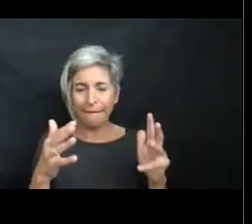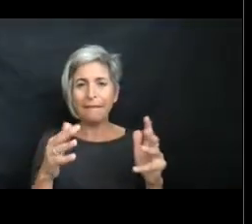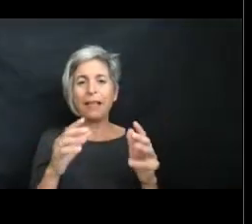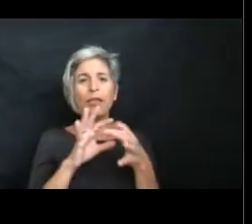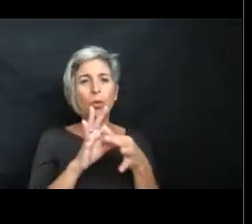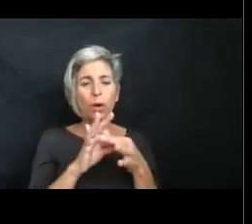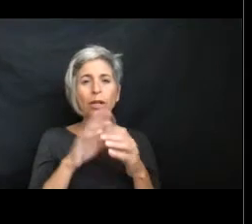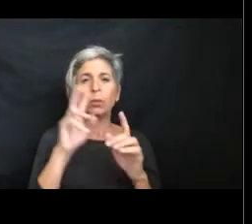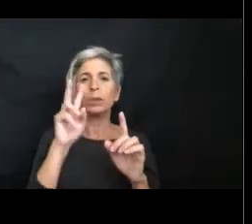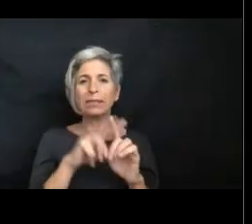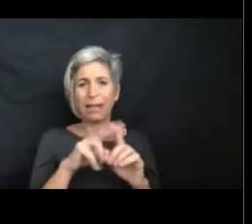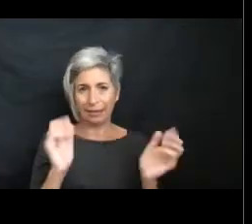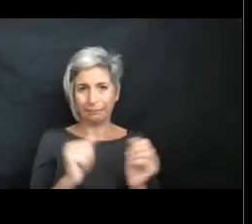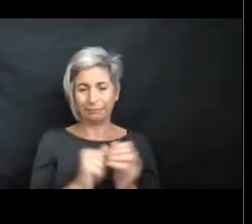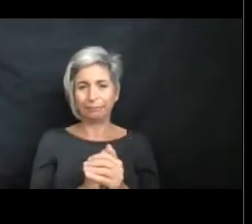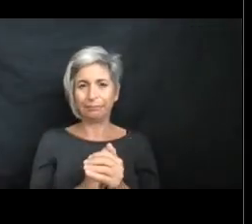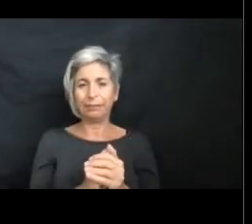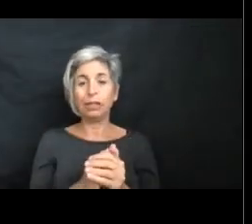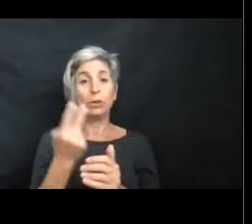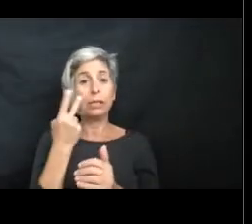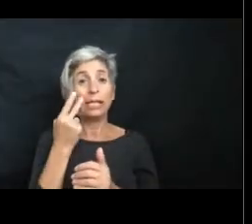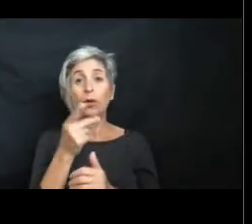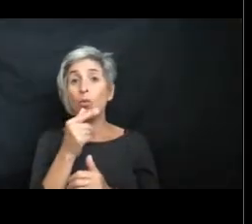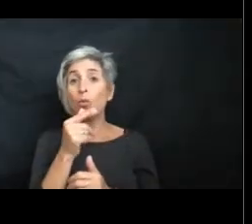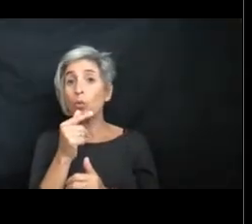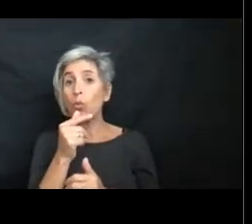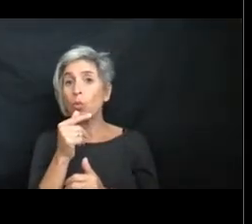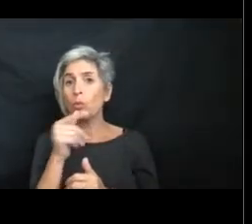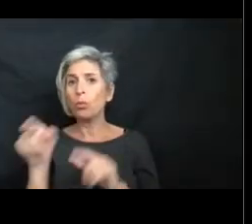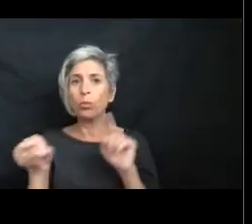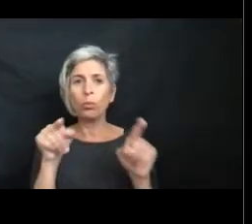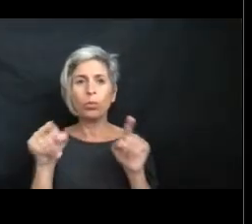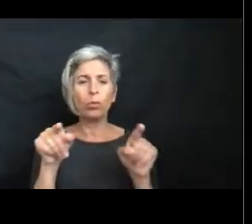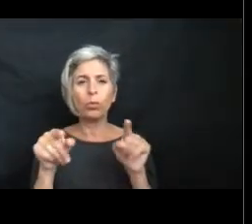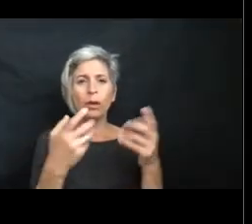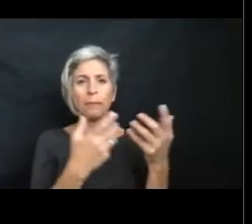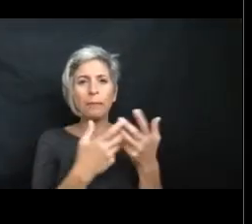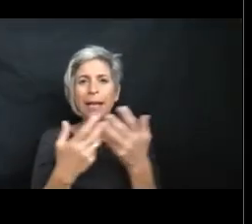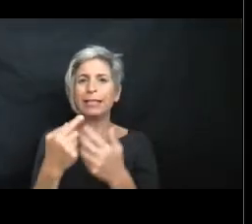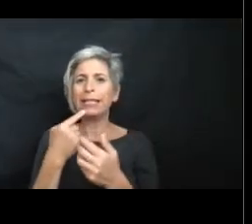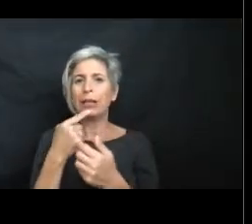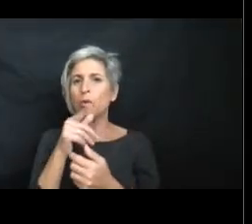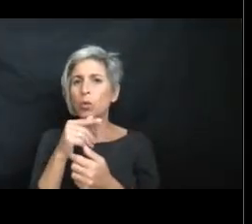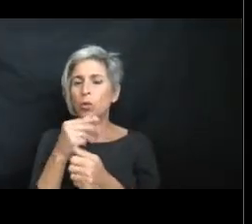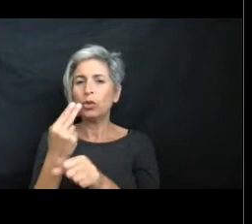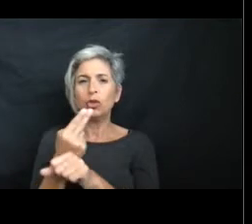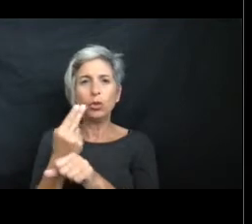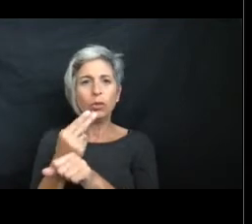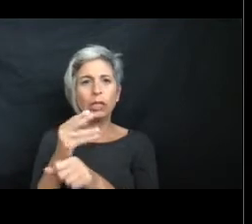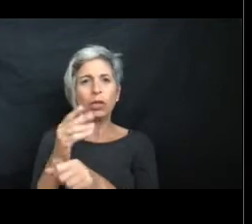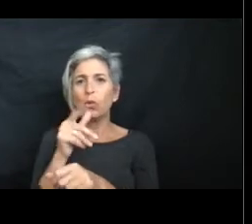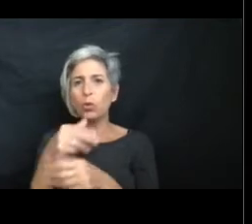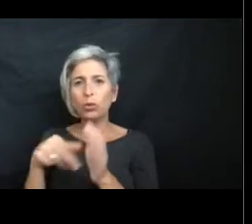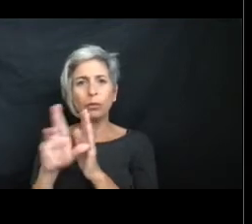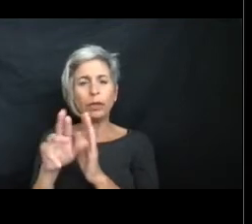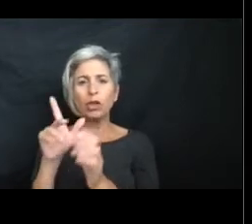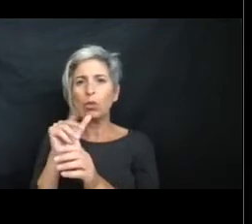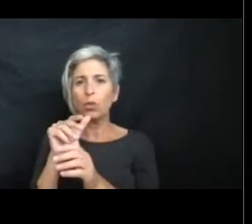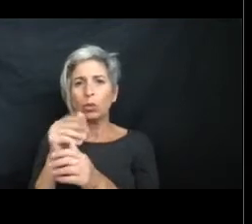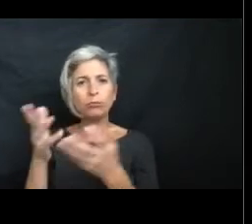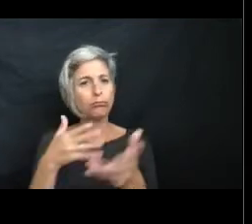was assigned, and you can see who performed it. So the system automatically does some actions, some users do some other actions, and then of course there's